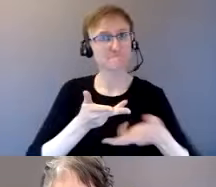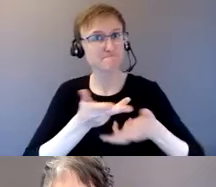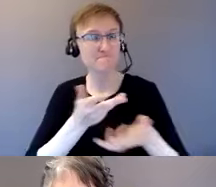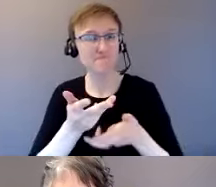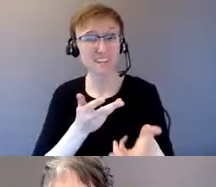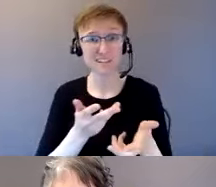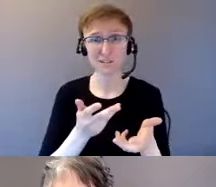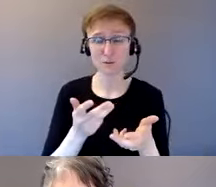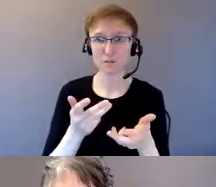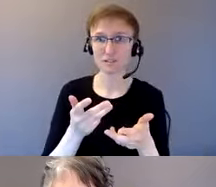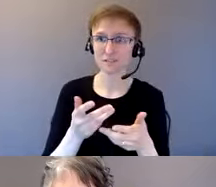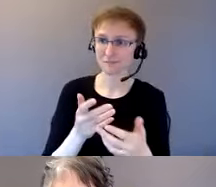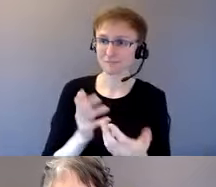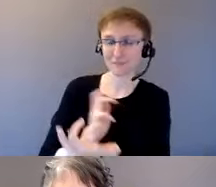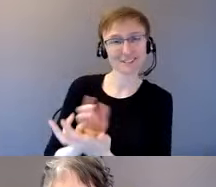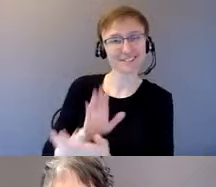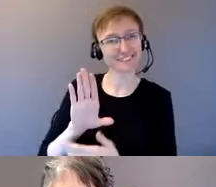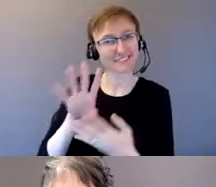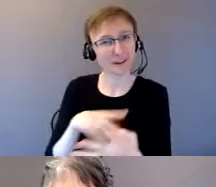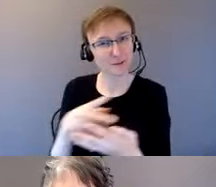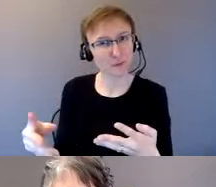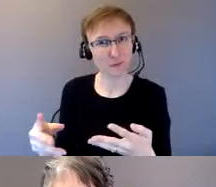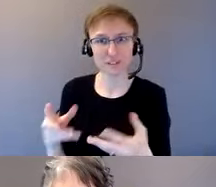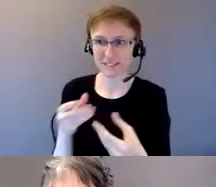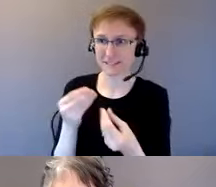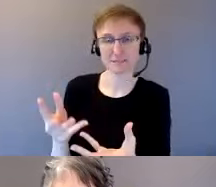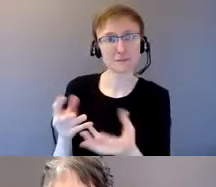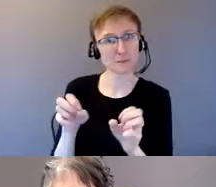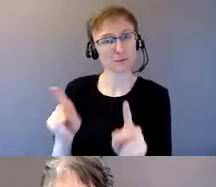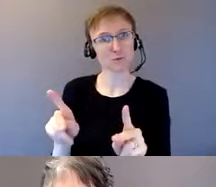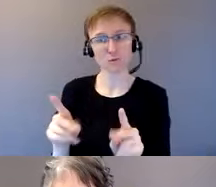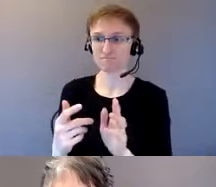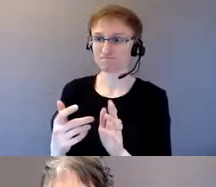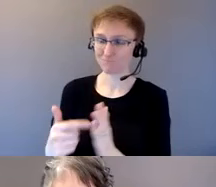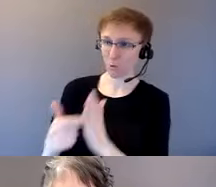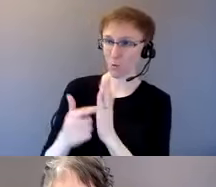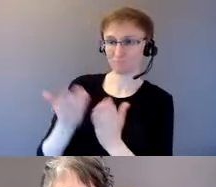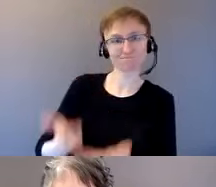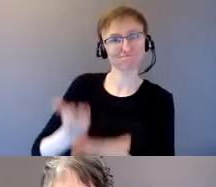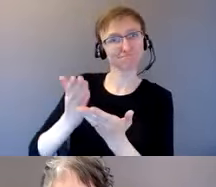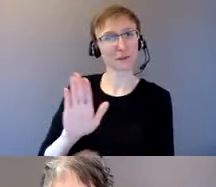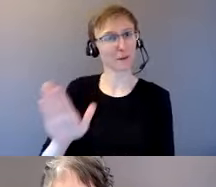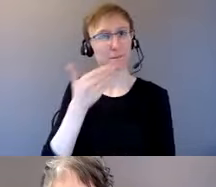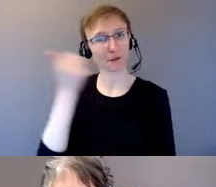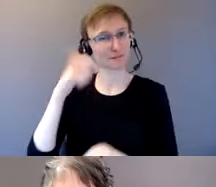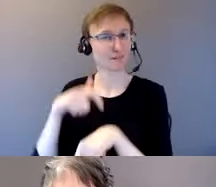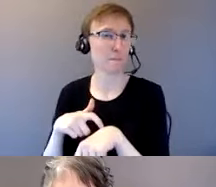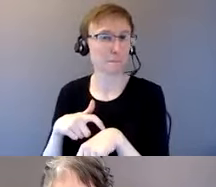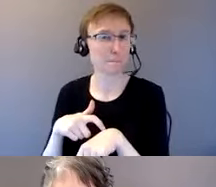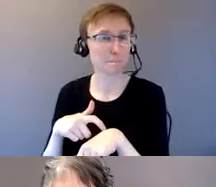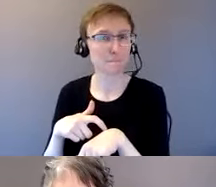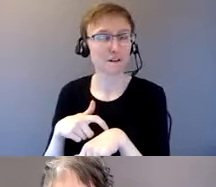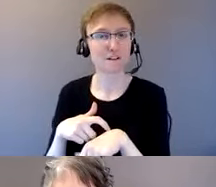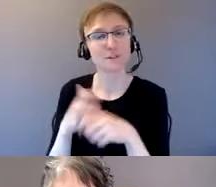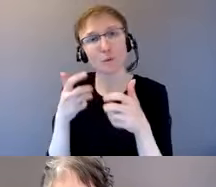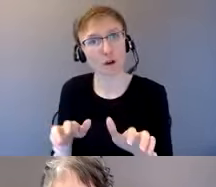doing them and give the patient the opportunity and the dignity to be able to perform at their best. We're not trying to actually